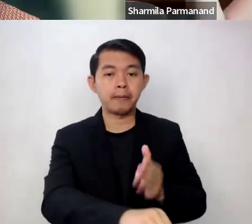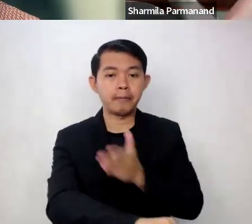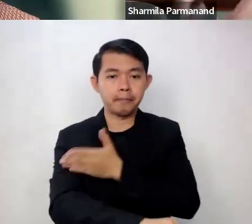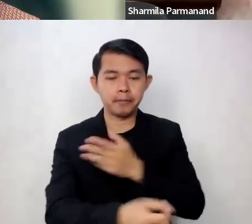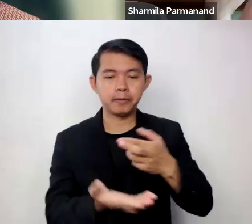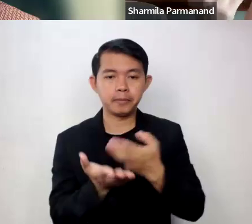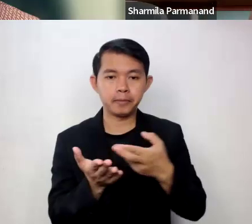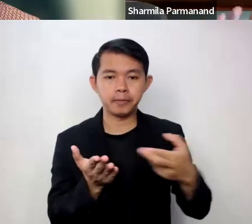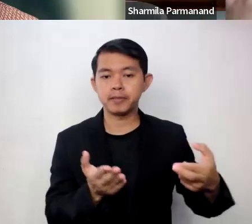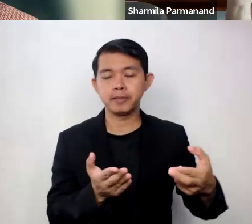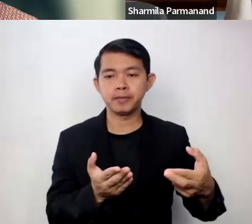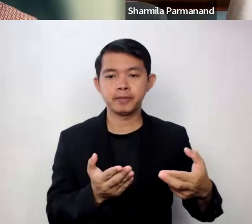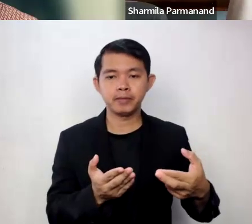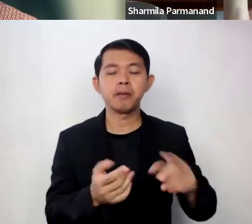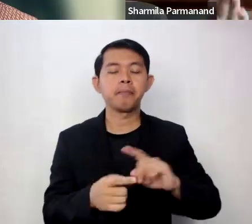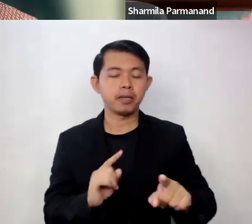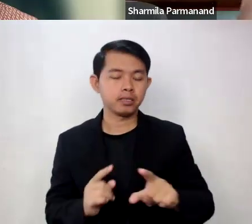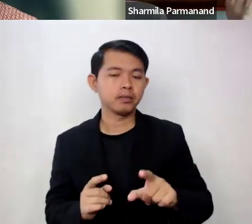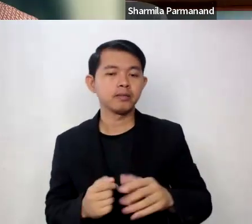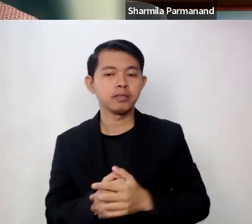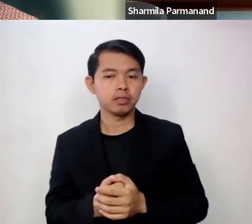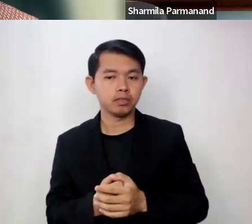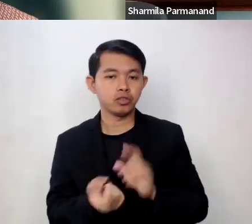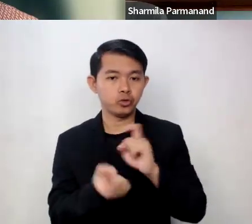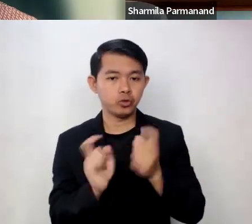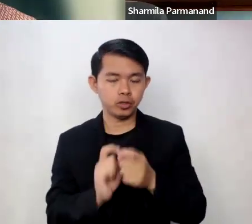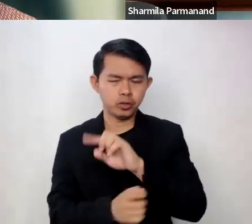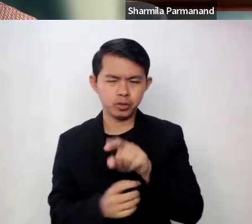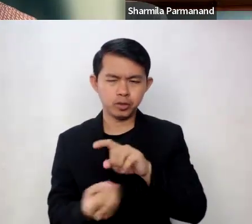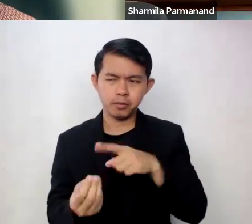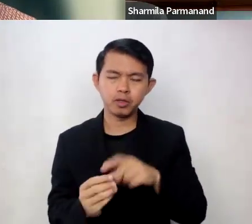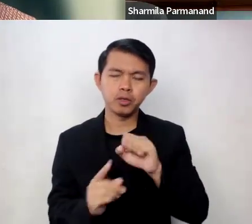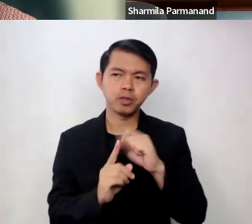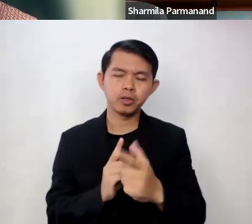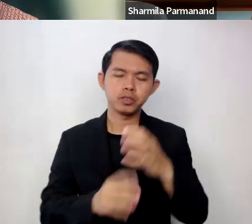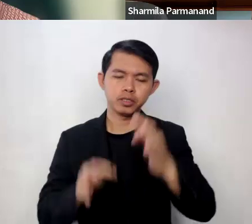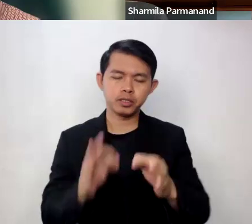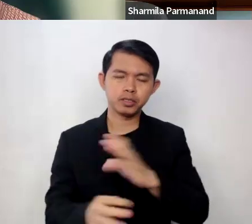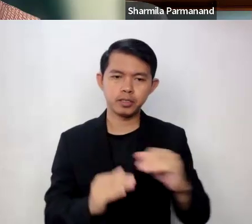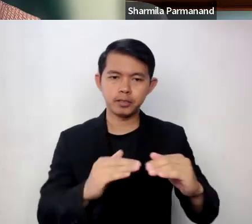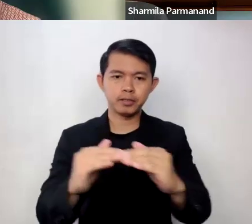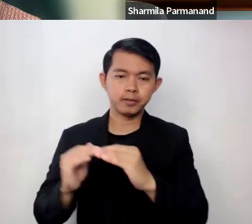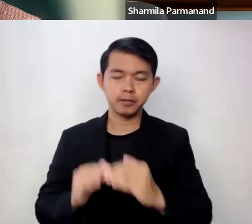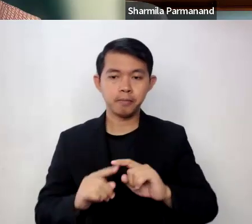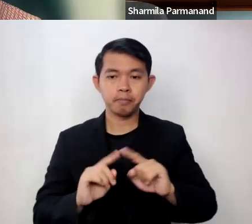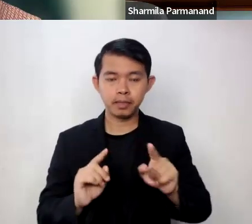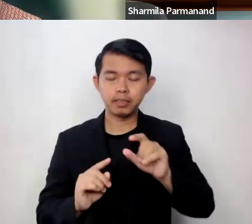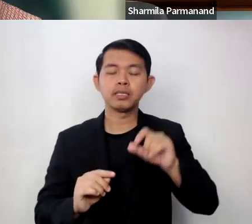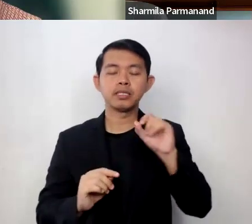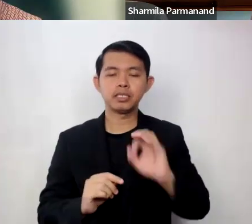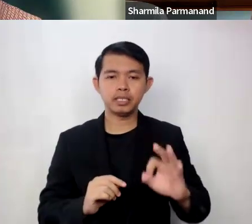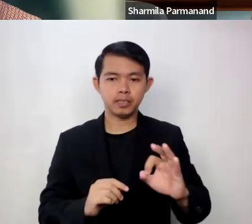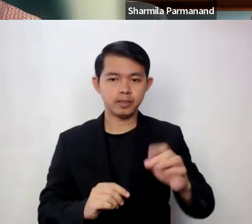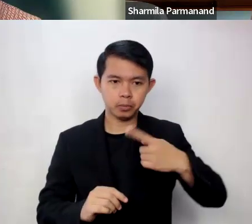were able to reframe this to a question of social justice and equity. But if we take on a very